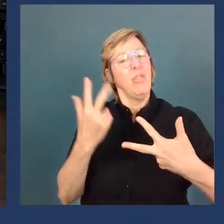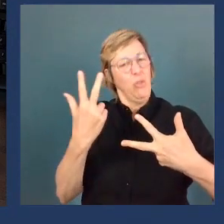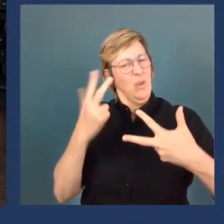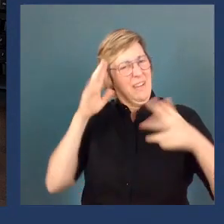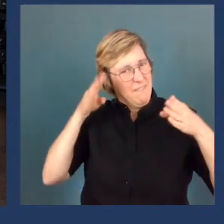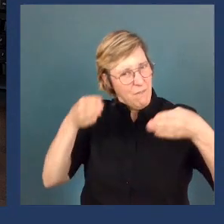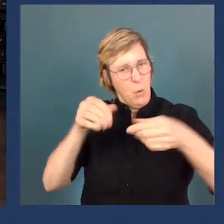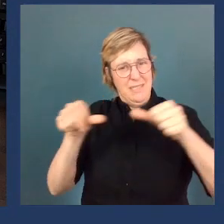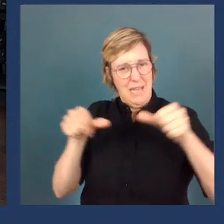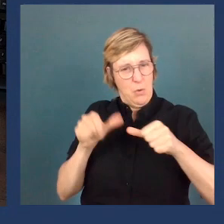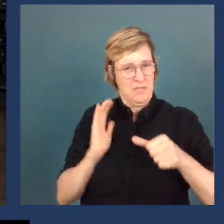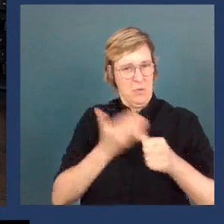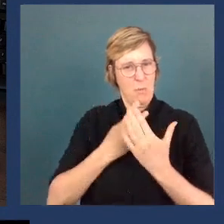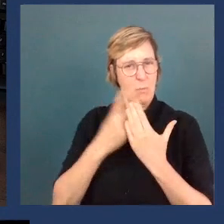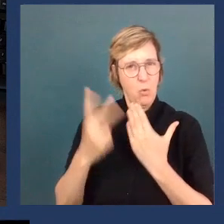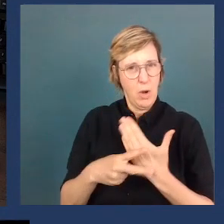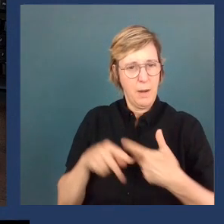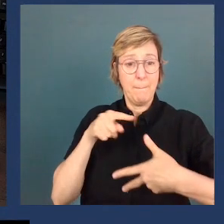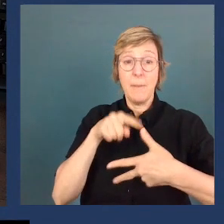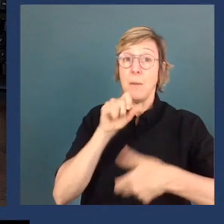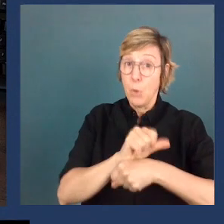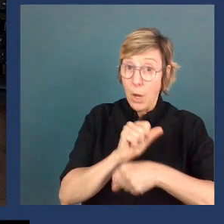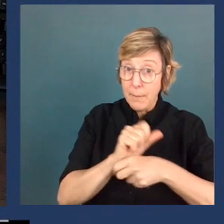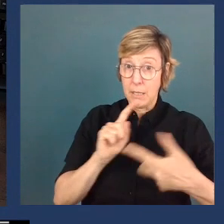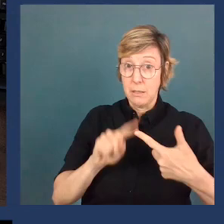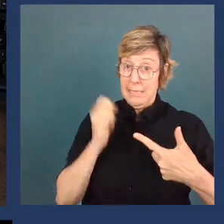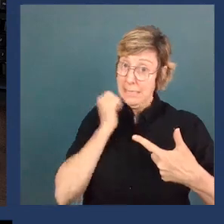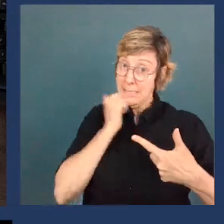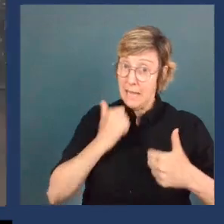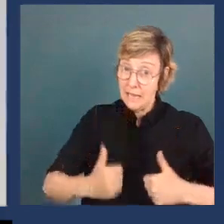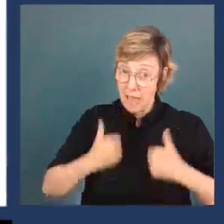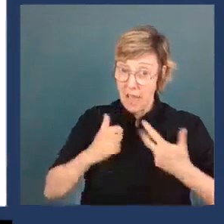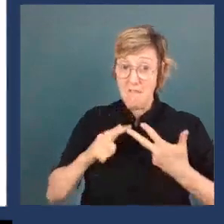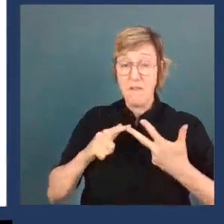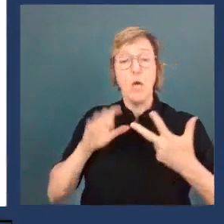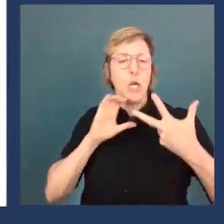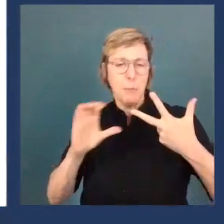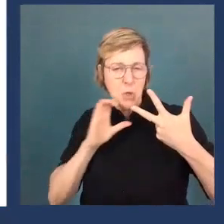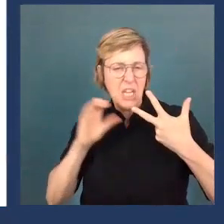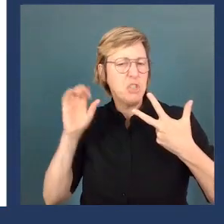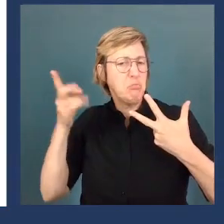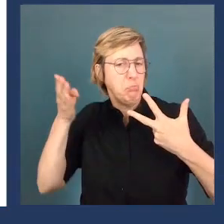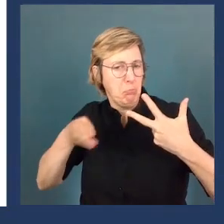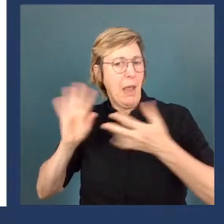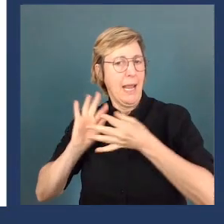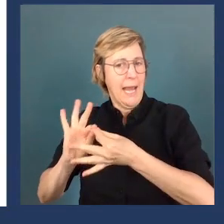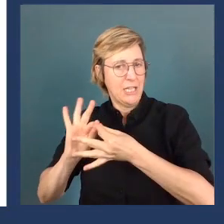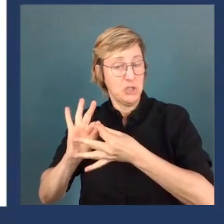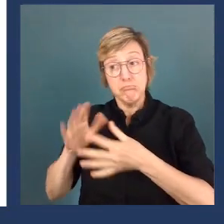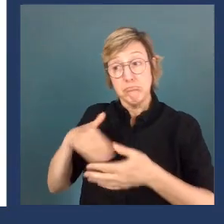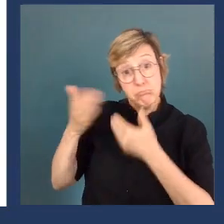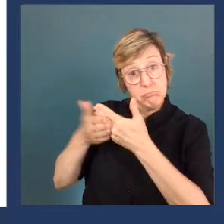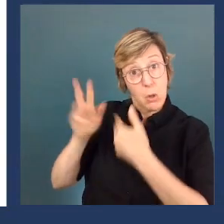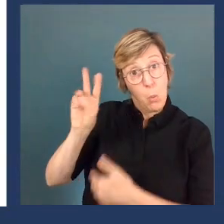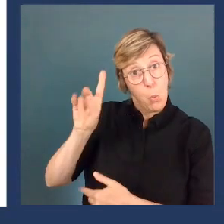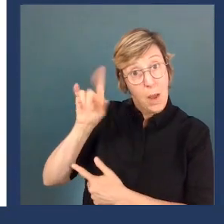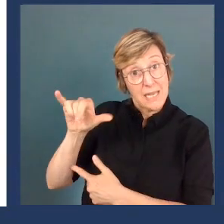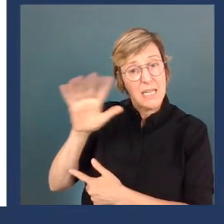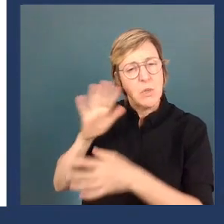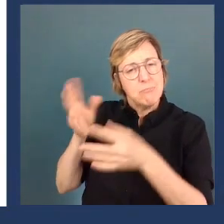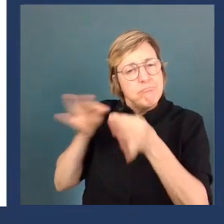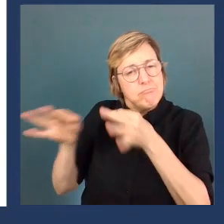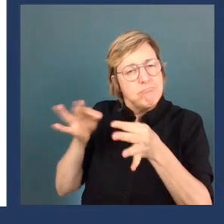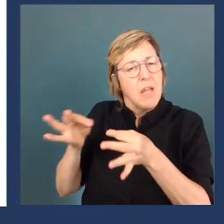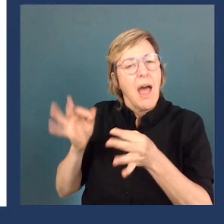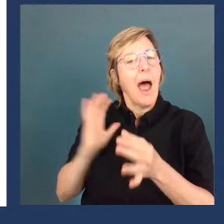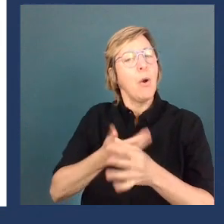program: employment, daily life, and communication and connection. In our next section, we'll learn from Wendy about additional investments the AI